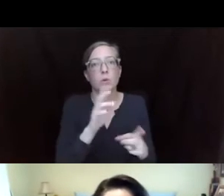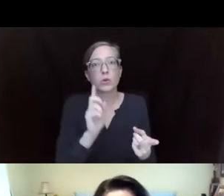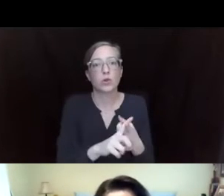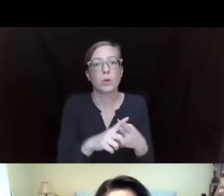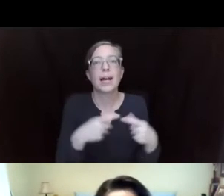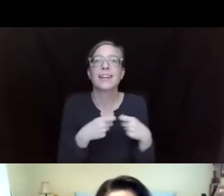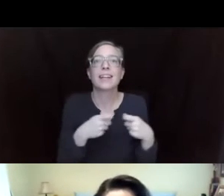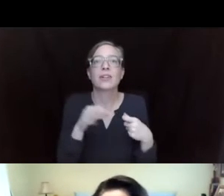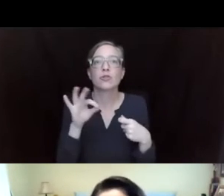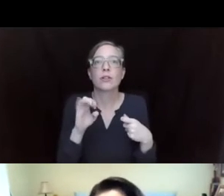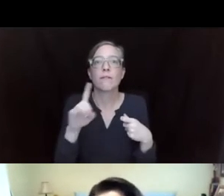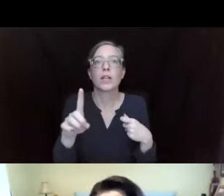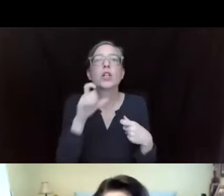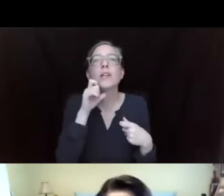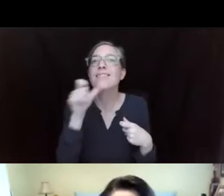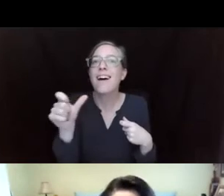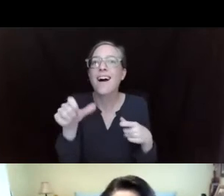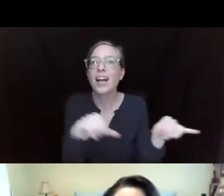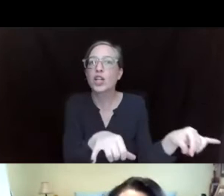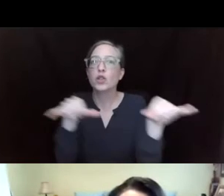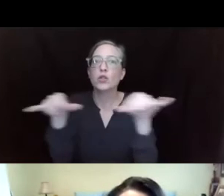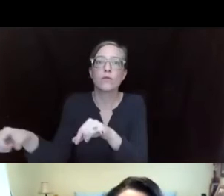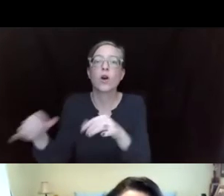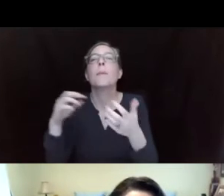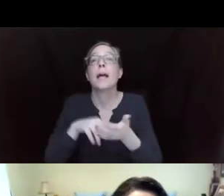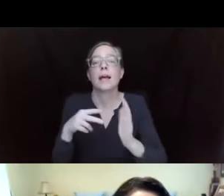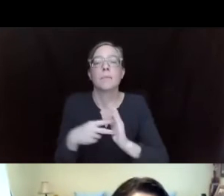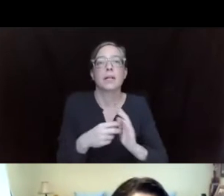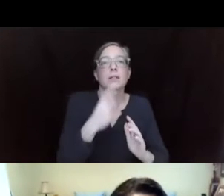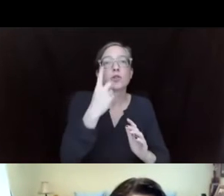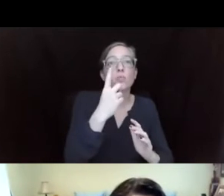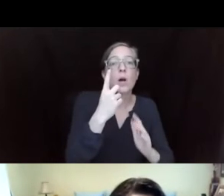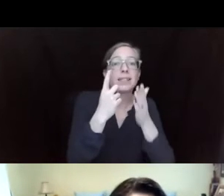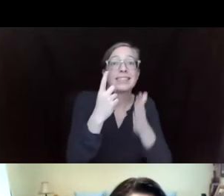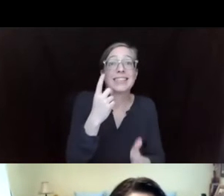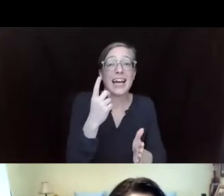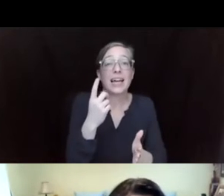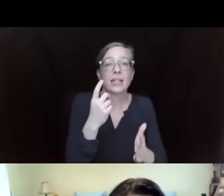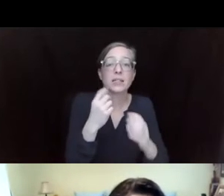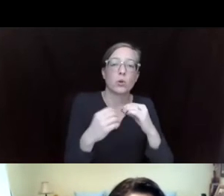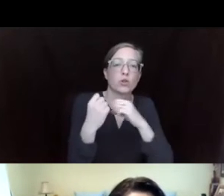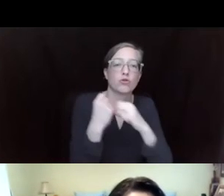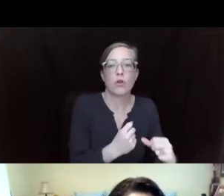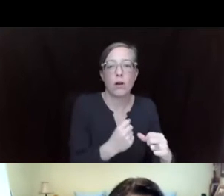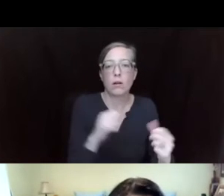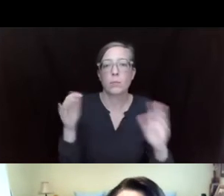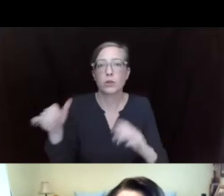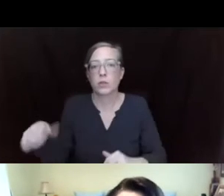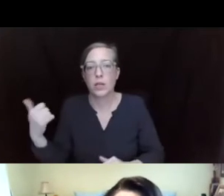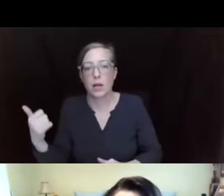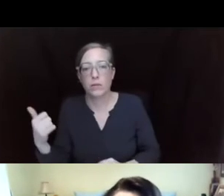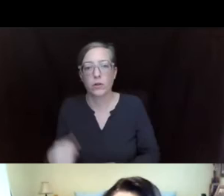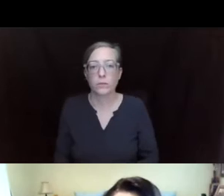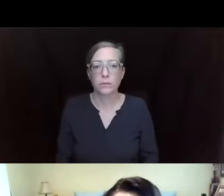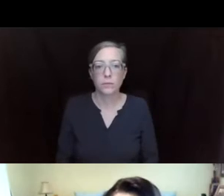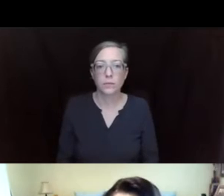field that is stronger on one side and weaker on the other side. Now let's look at my little cartoon over here. I have here, can